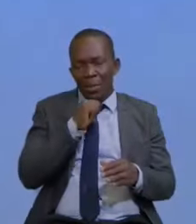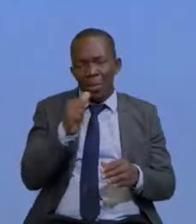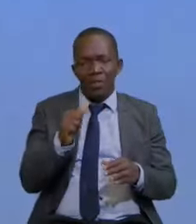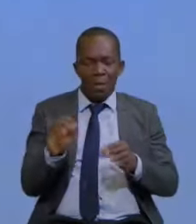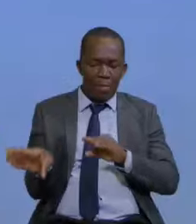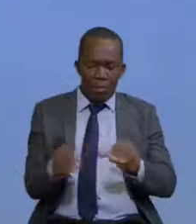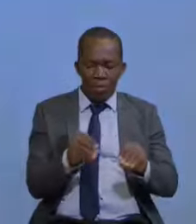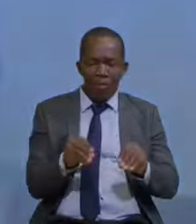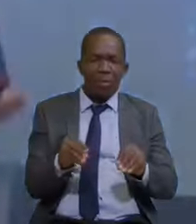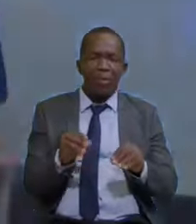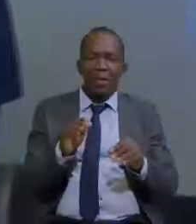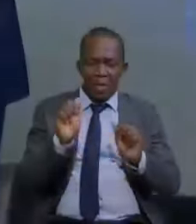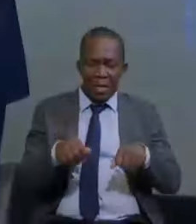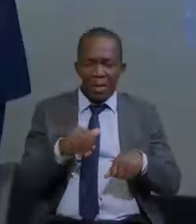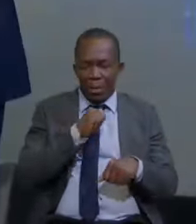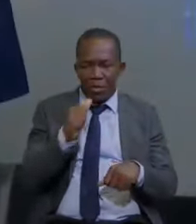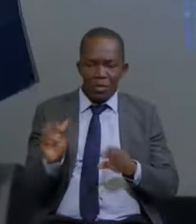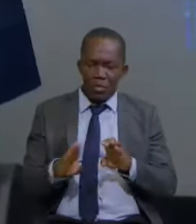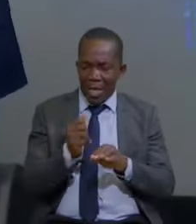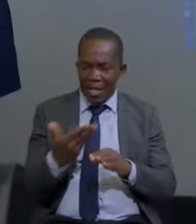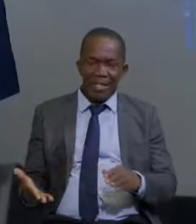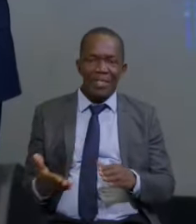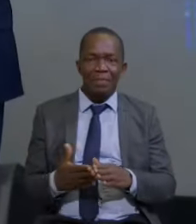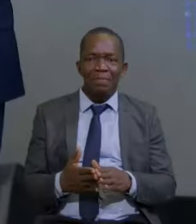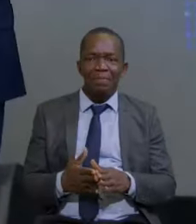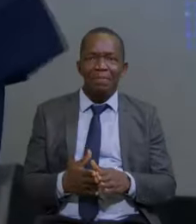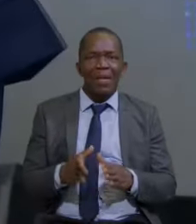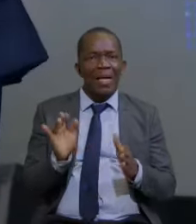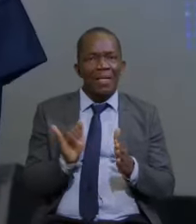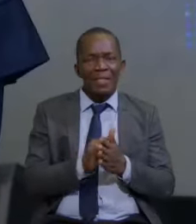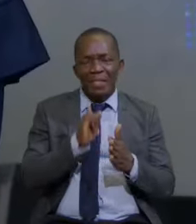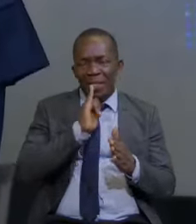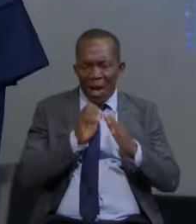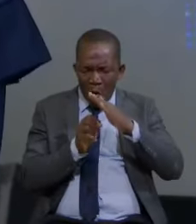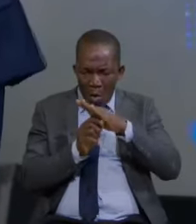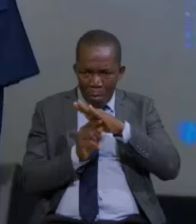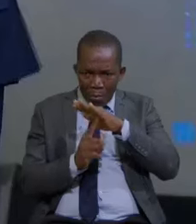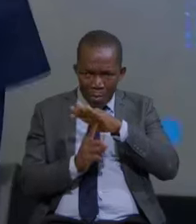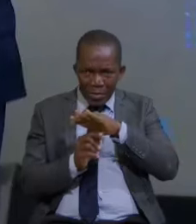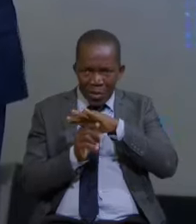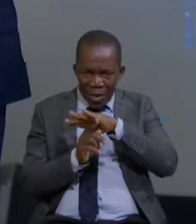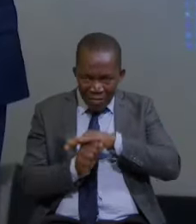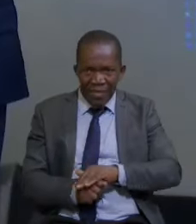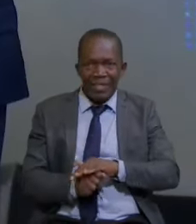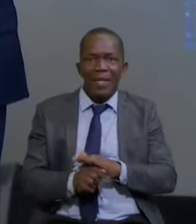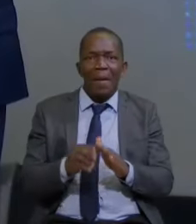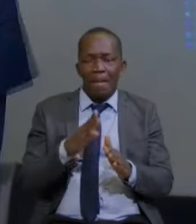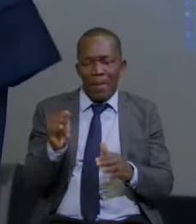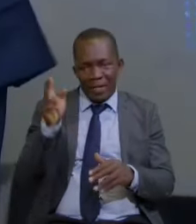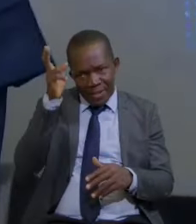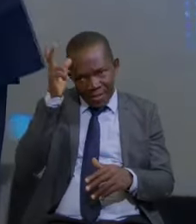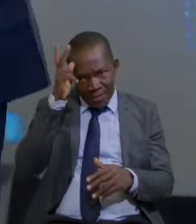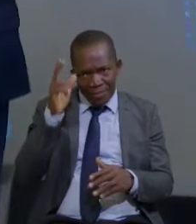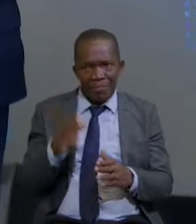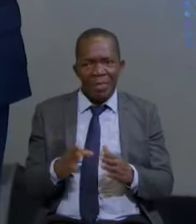anything, and was also tormented. He came with pain, paralysis with pain, paralysis